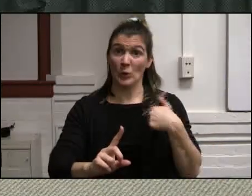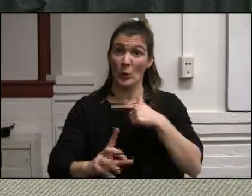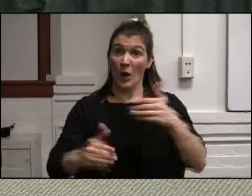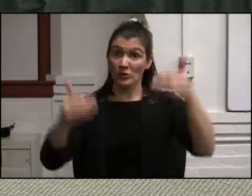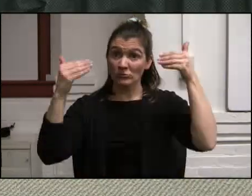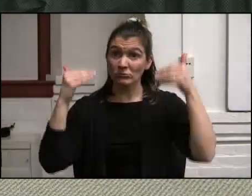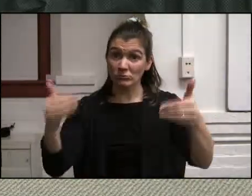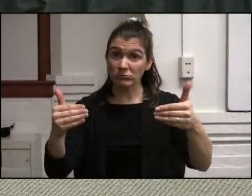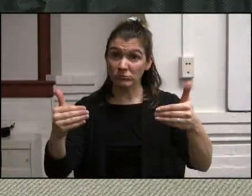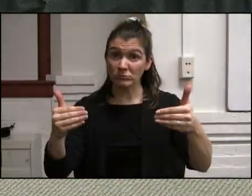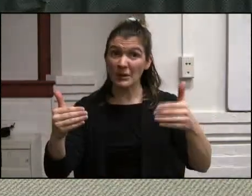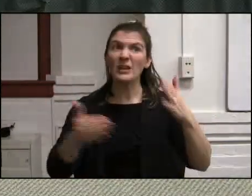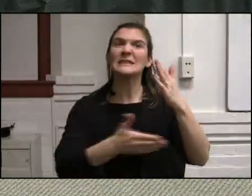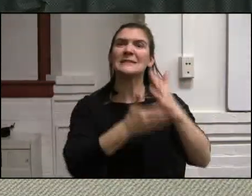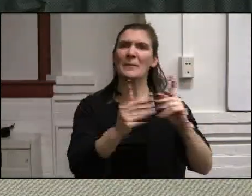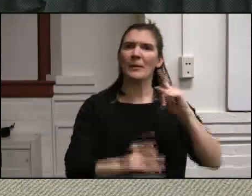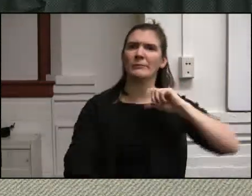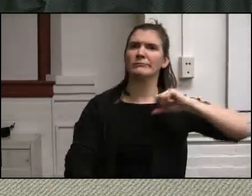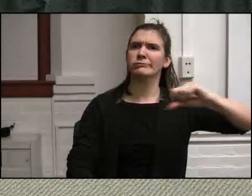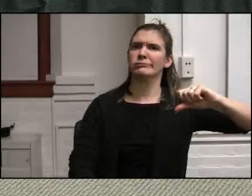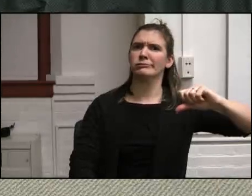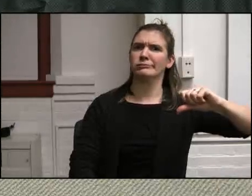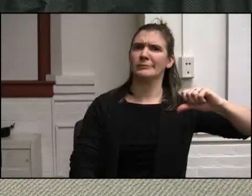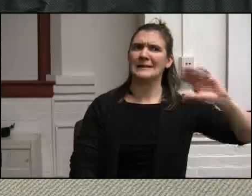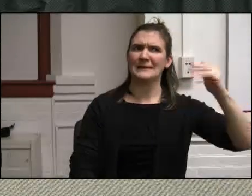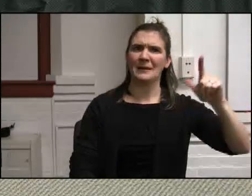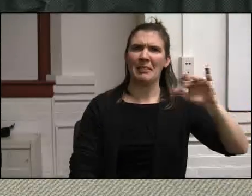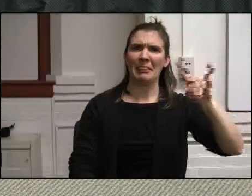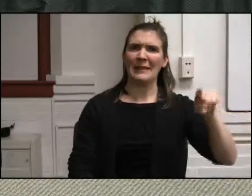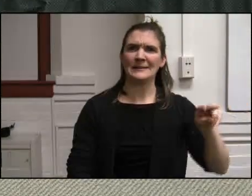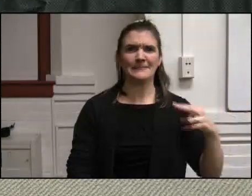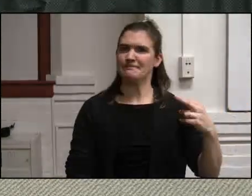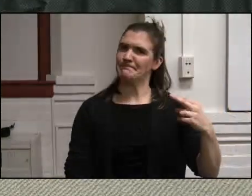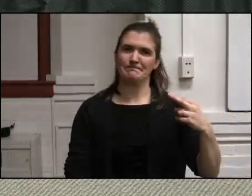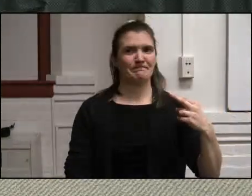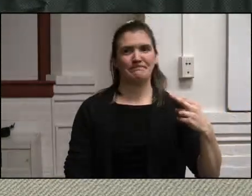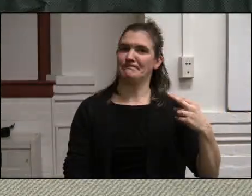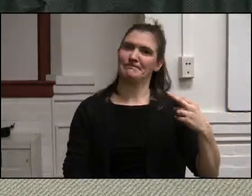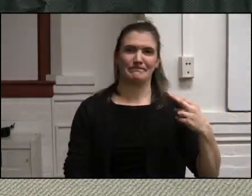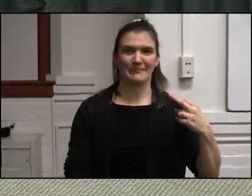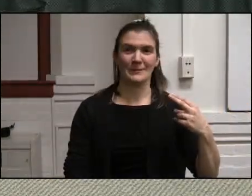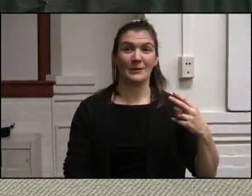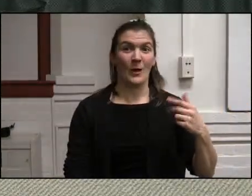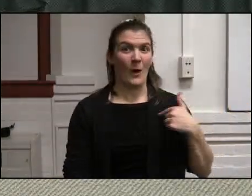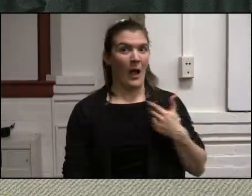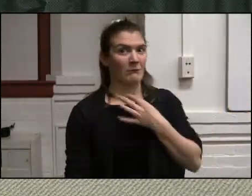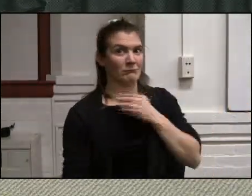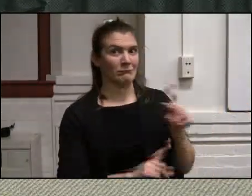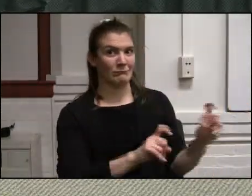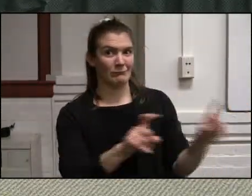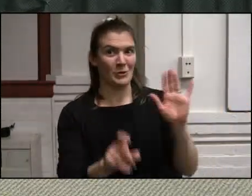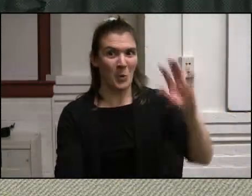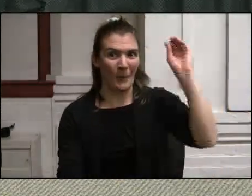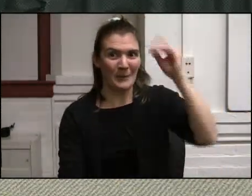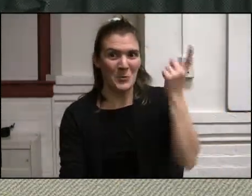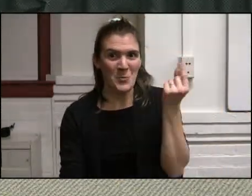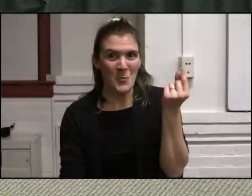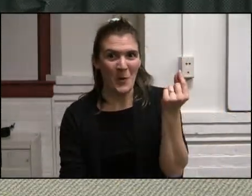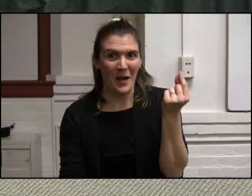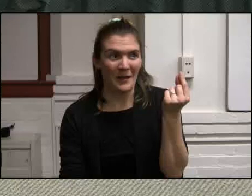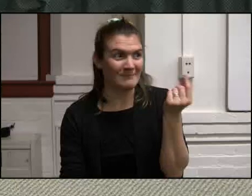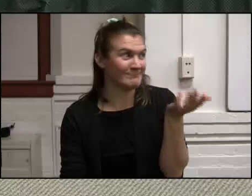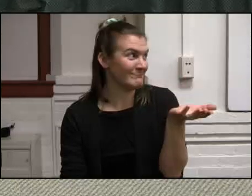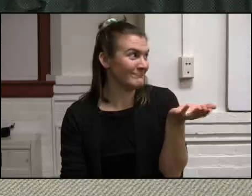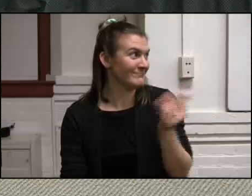Because there was some resistance, and some hesitant. Liz obviously doesn't, she's shaking her head no. So I need to find that out before I try to get